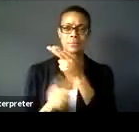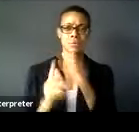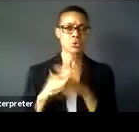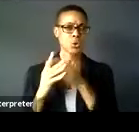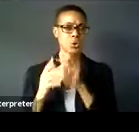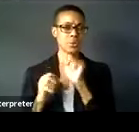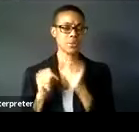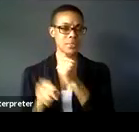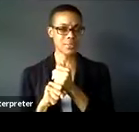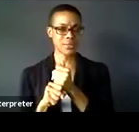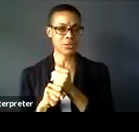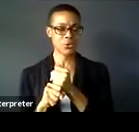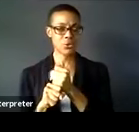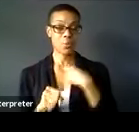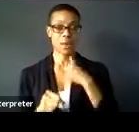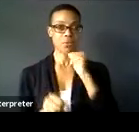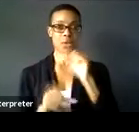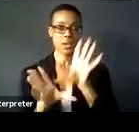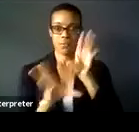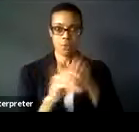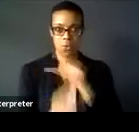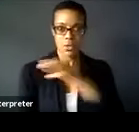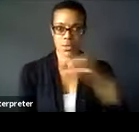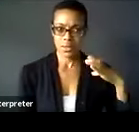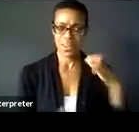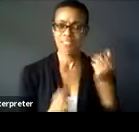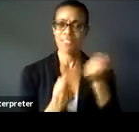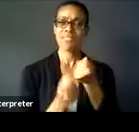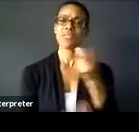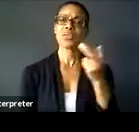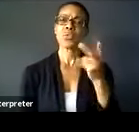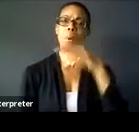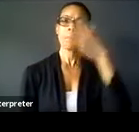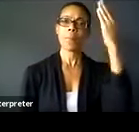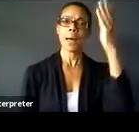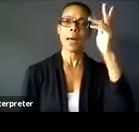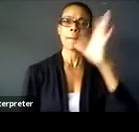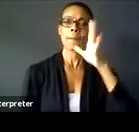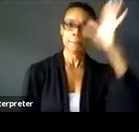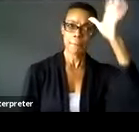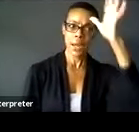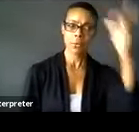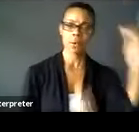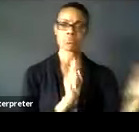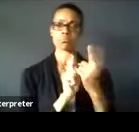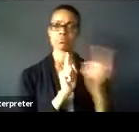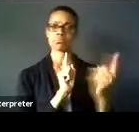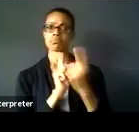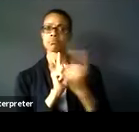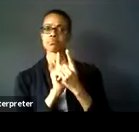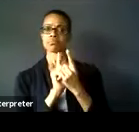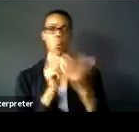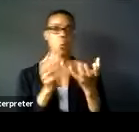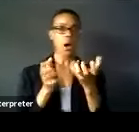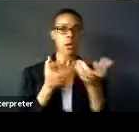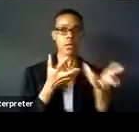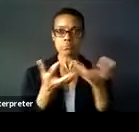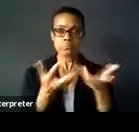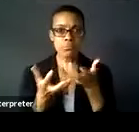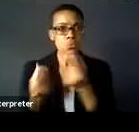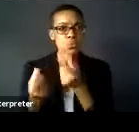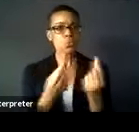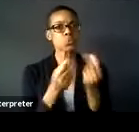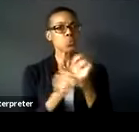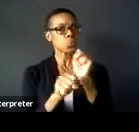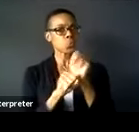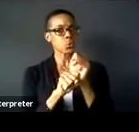council position. I had a couple of Black parents approach me about wanting to get engaged and wanting to do some work around supporting the